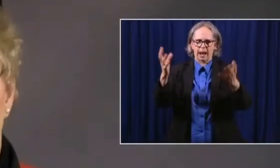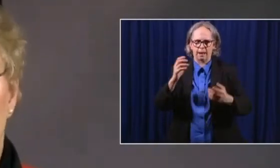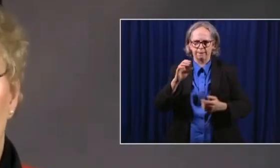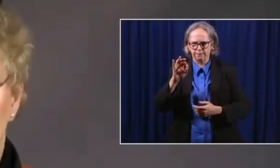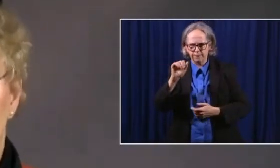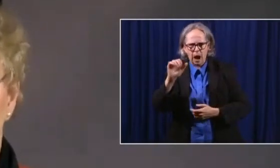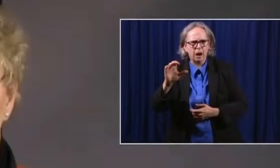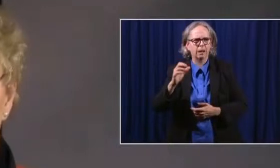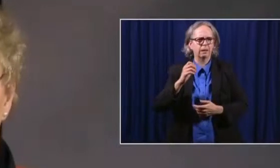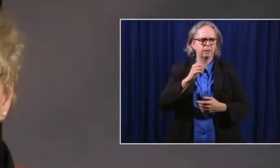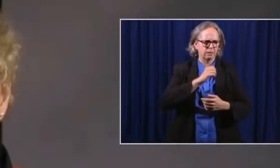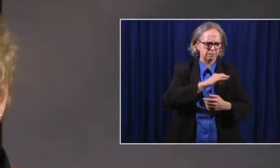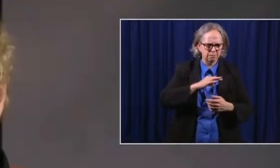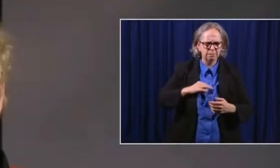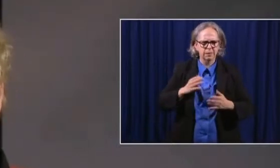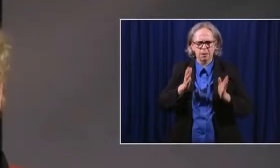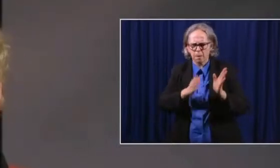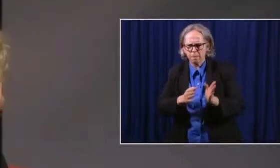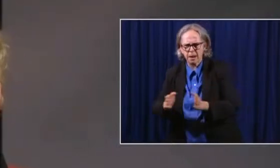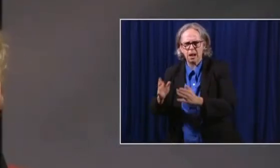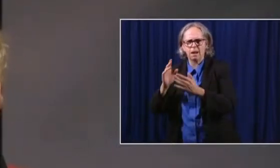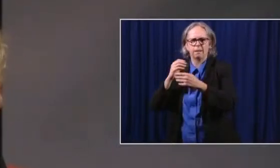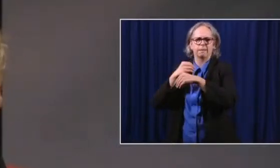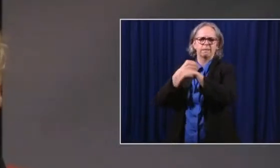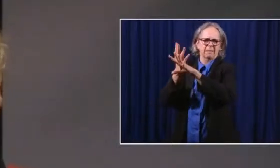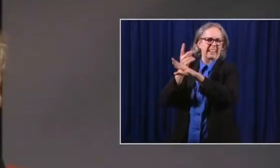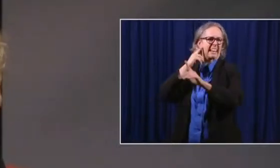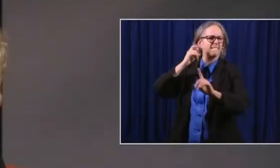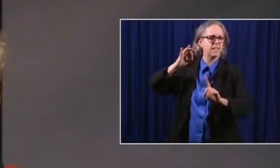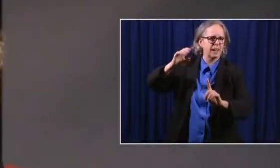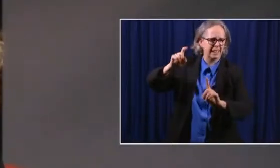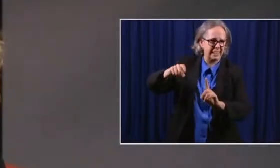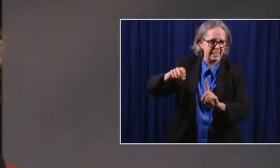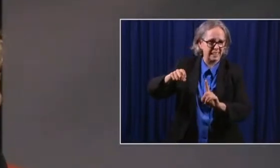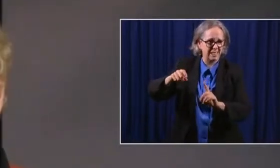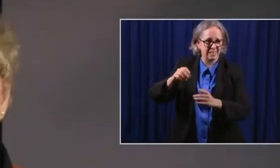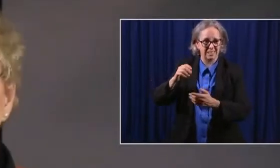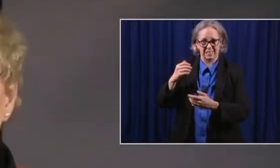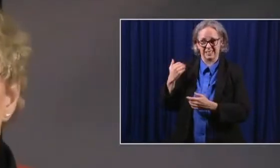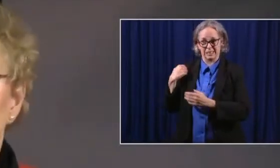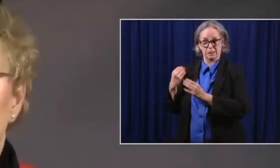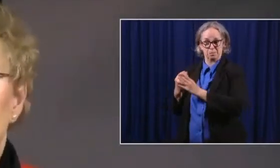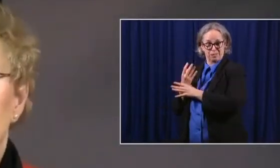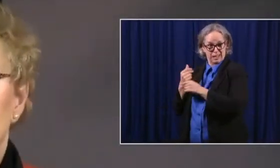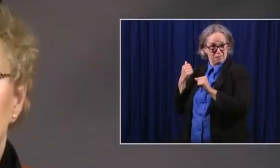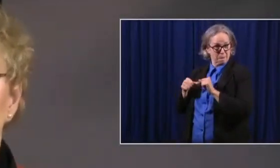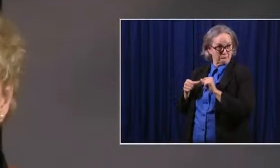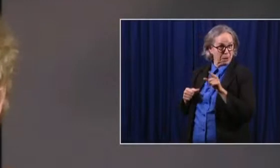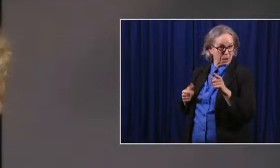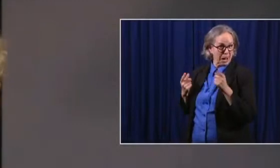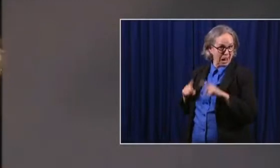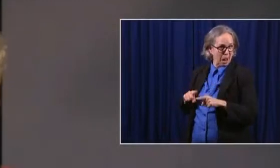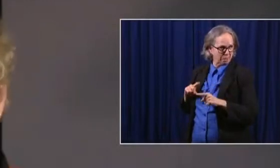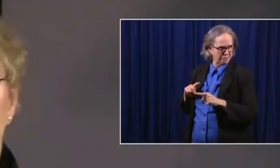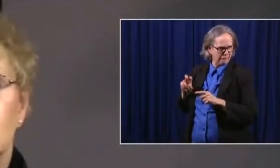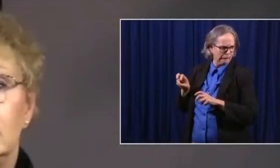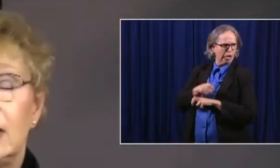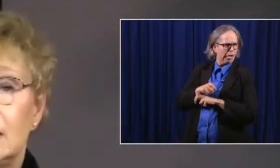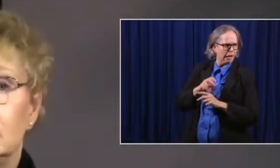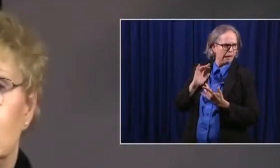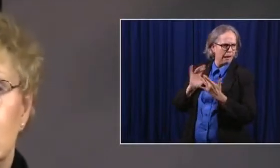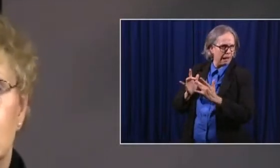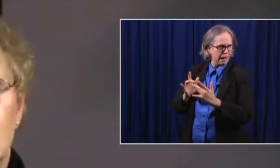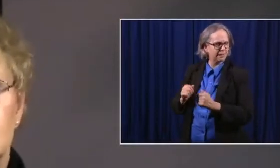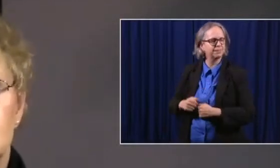in late spring it was necessary. But our Oilers Start Safe and Stay Safe plan has thus far served us well,